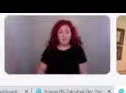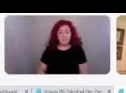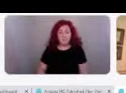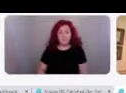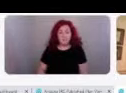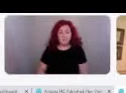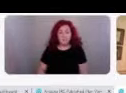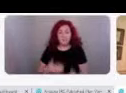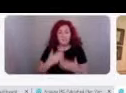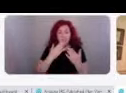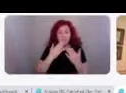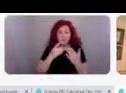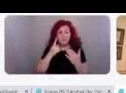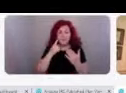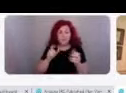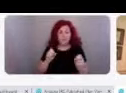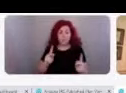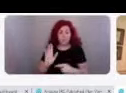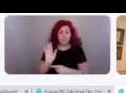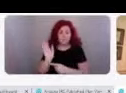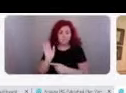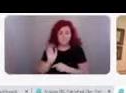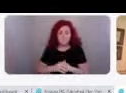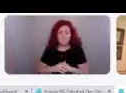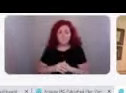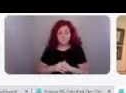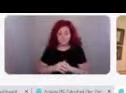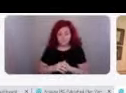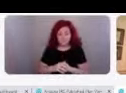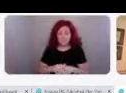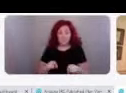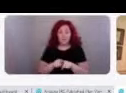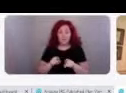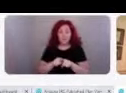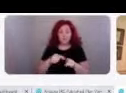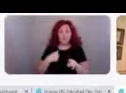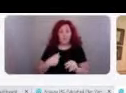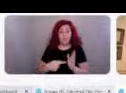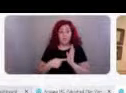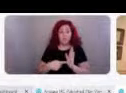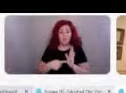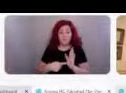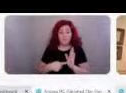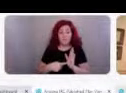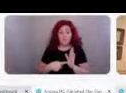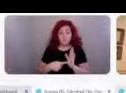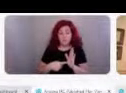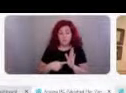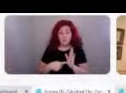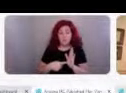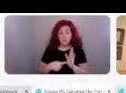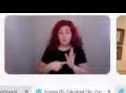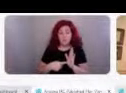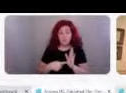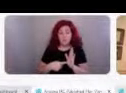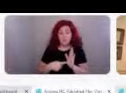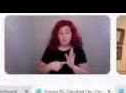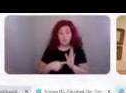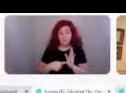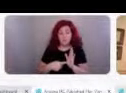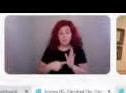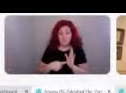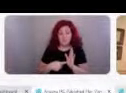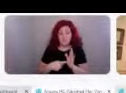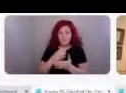thank you for giving me the opportunities to speak also i'm representing i'm representing some refugees